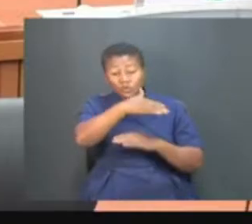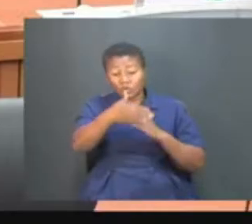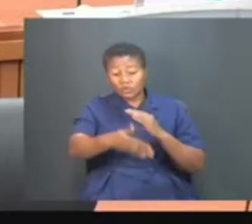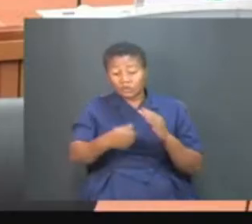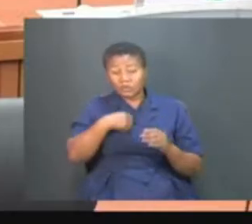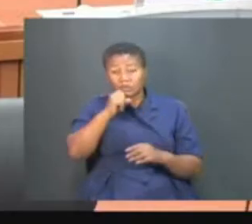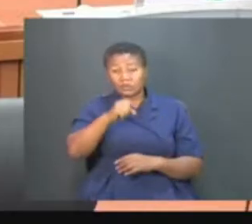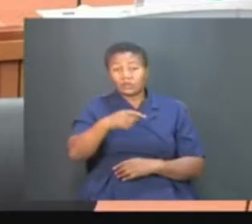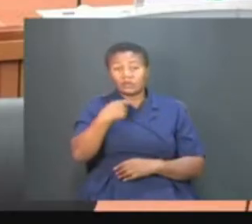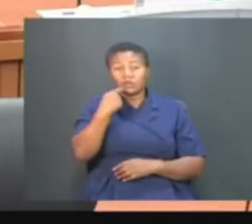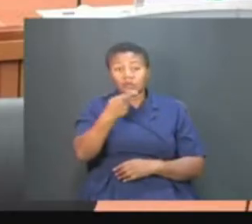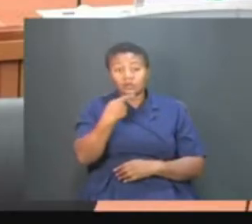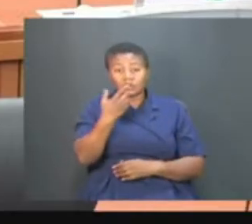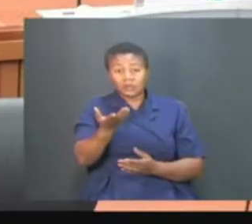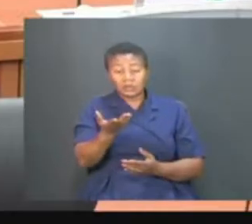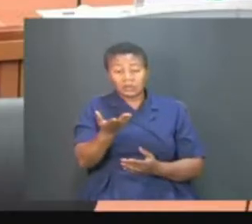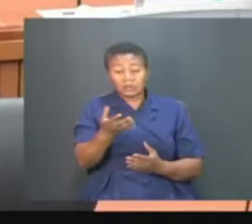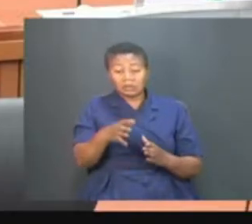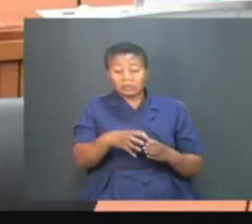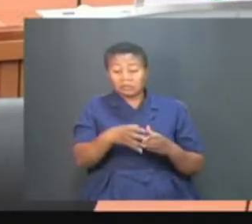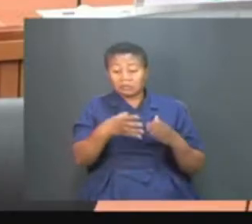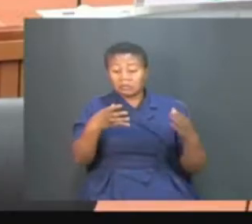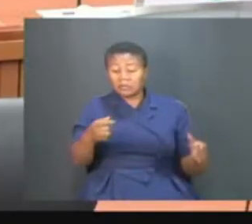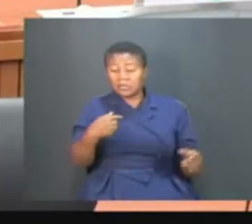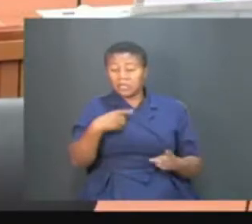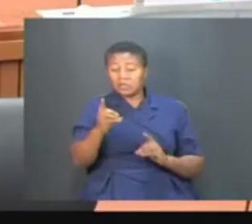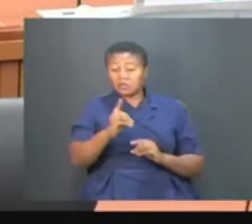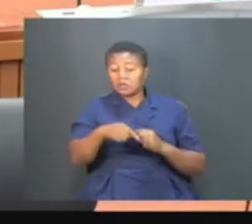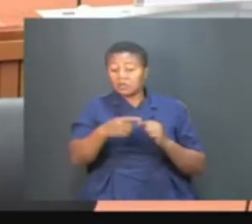is much ado about nothing.